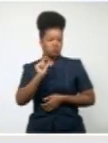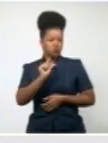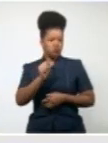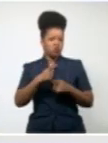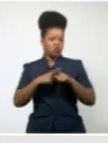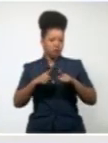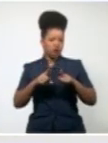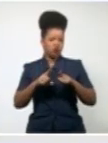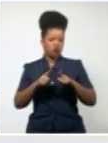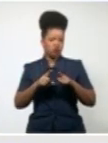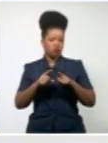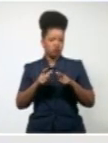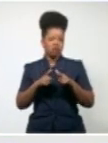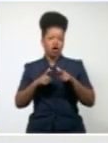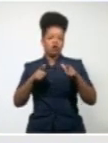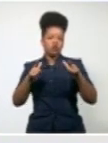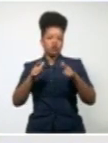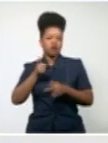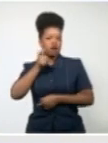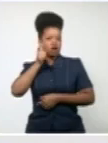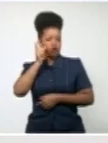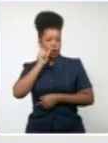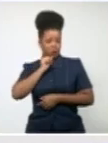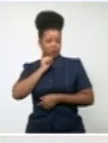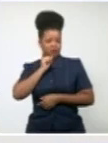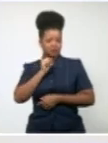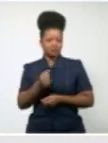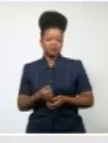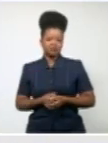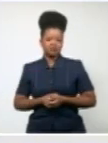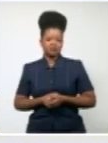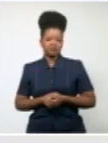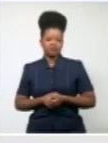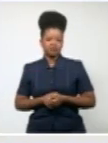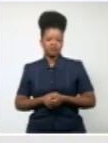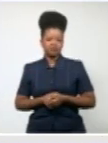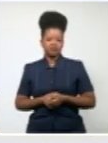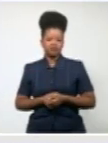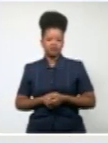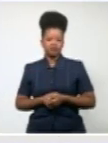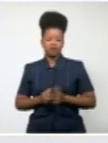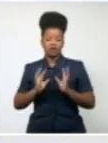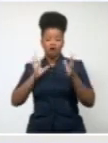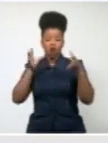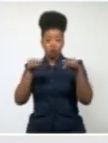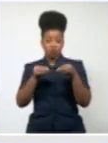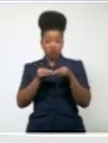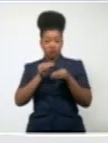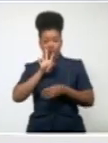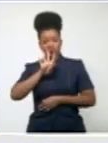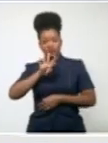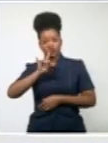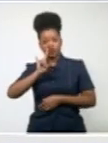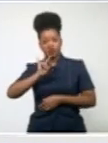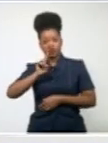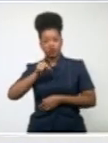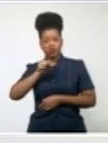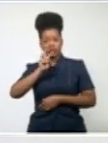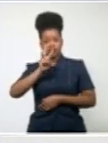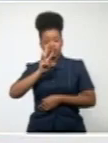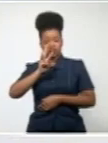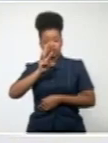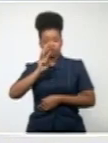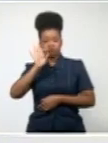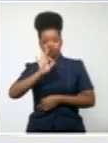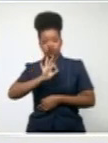of the female sex, and 5 are of the